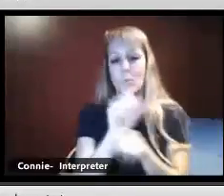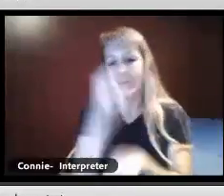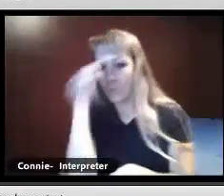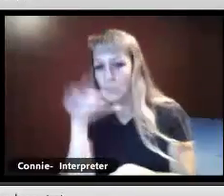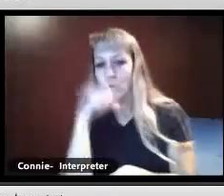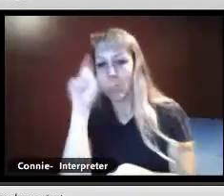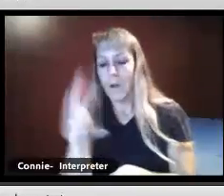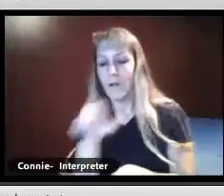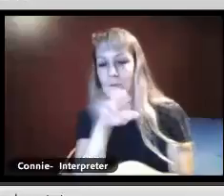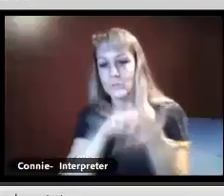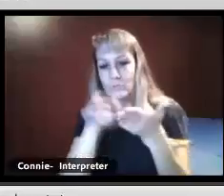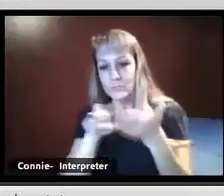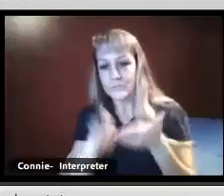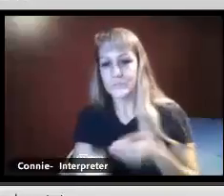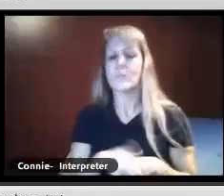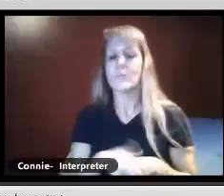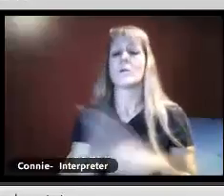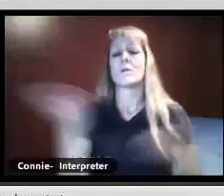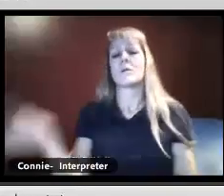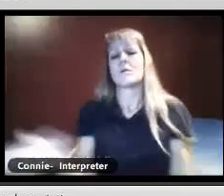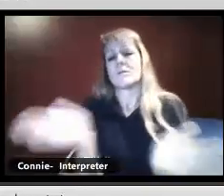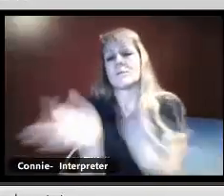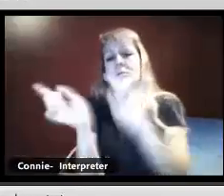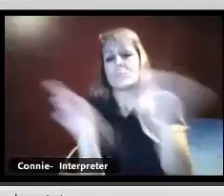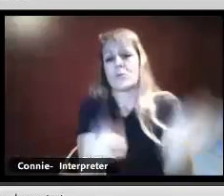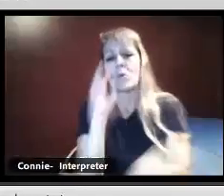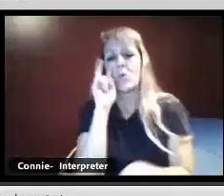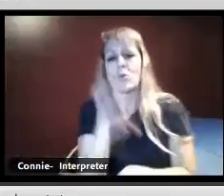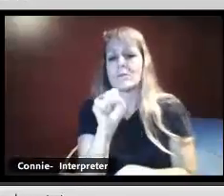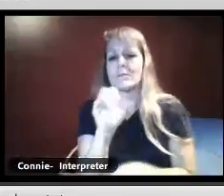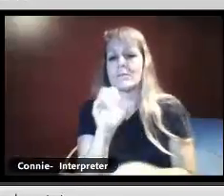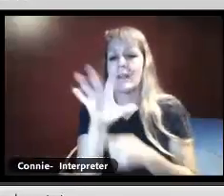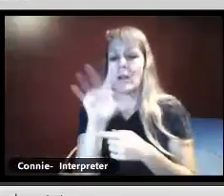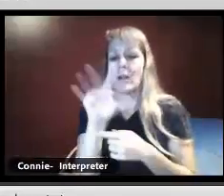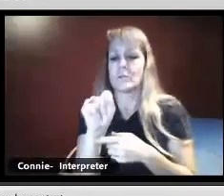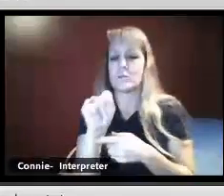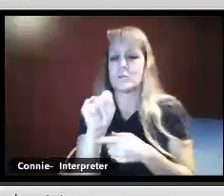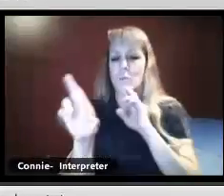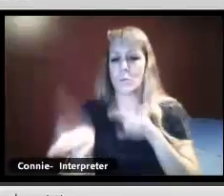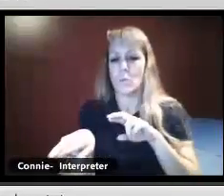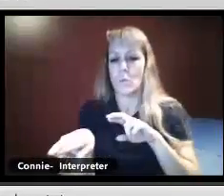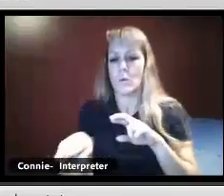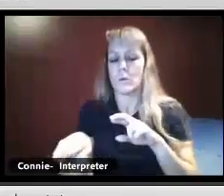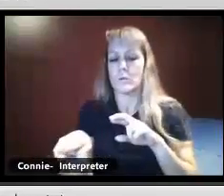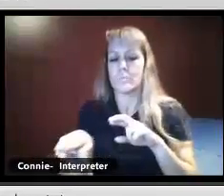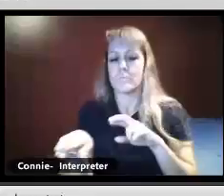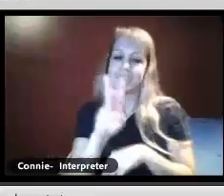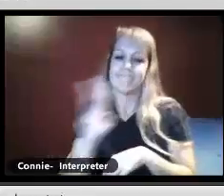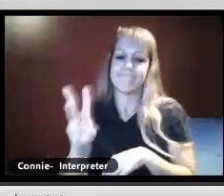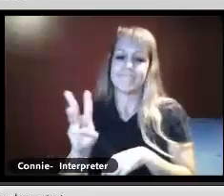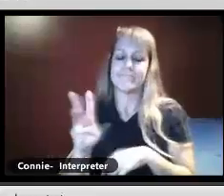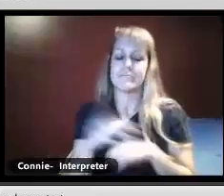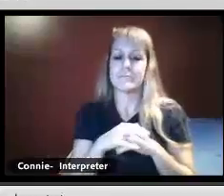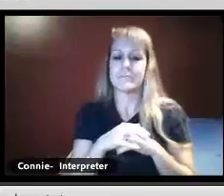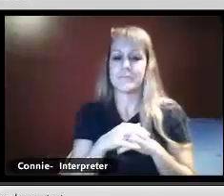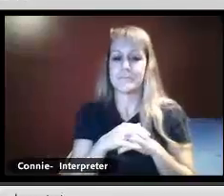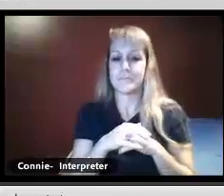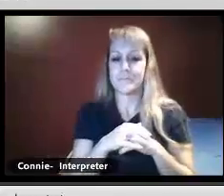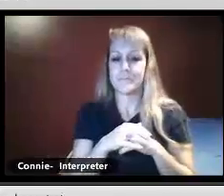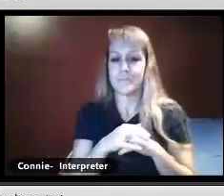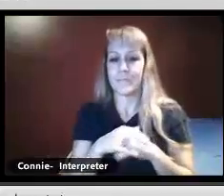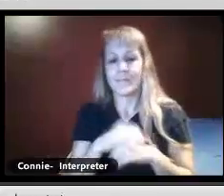want to encourage you to go to the Scout Report page to, I was about to say enlist. You know, you're not enlisting, you're not